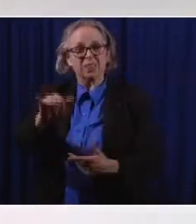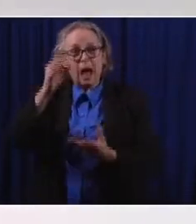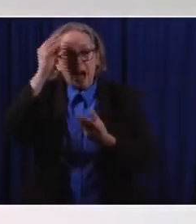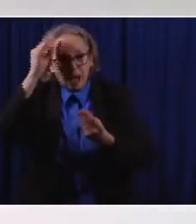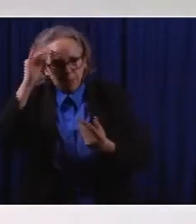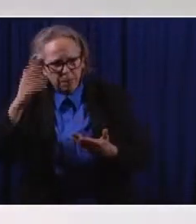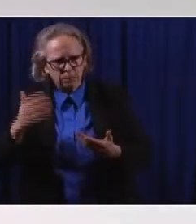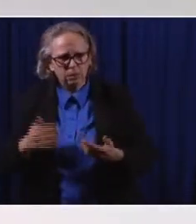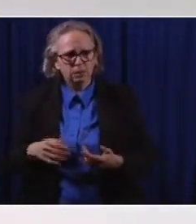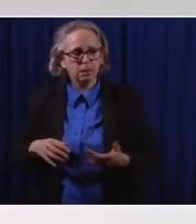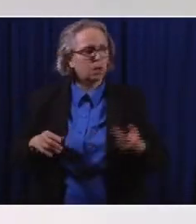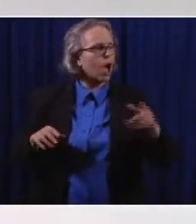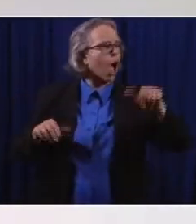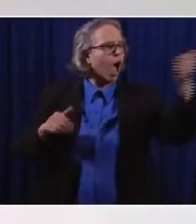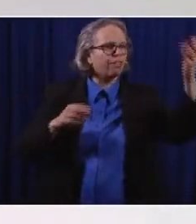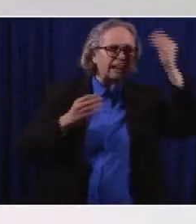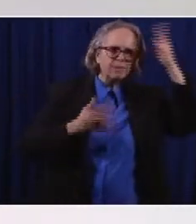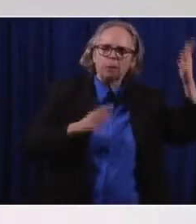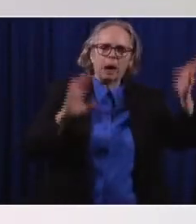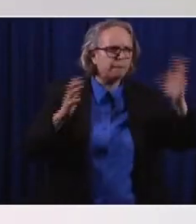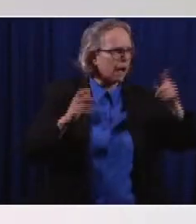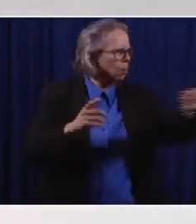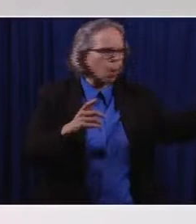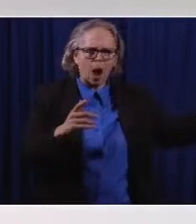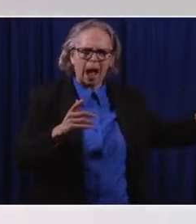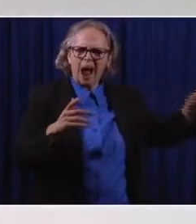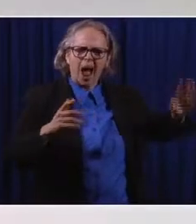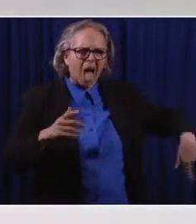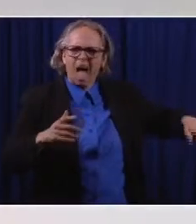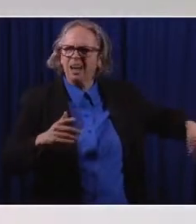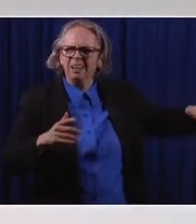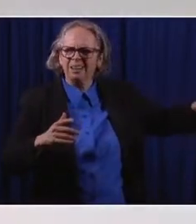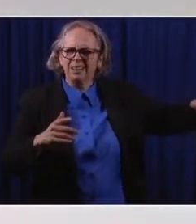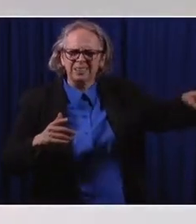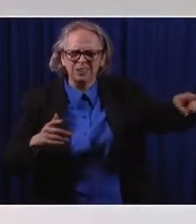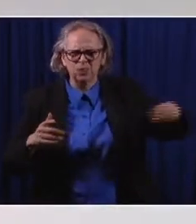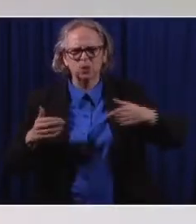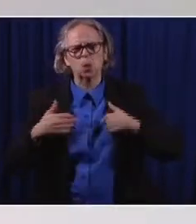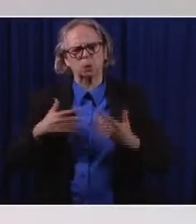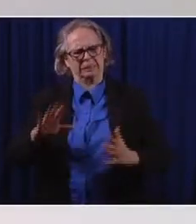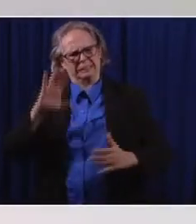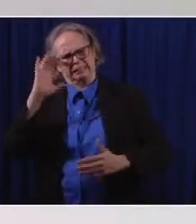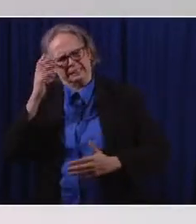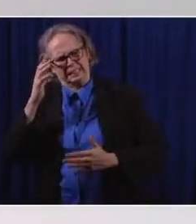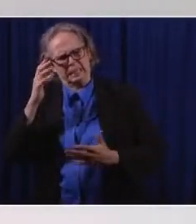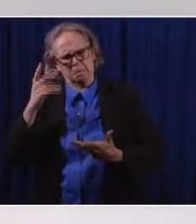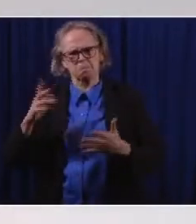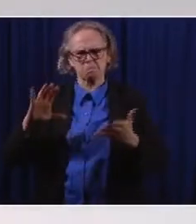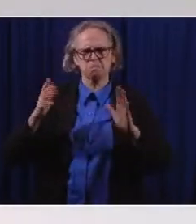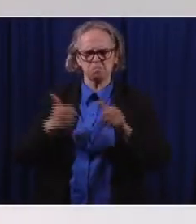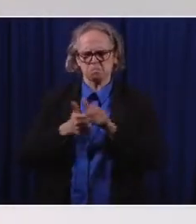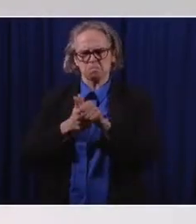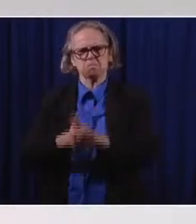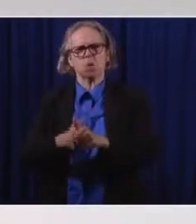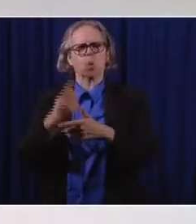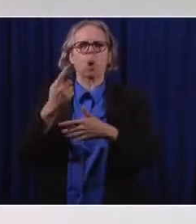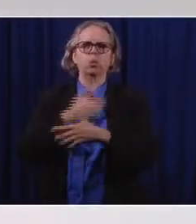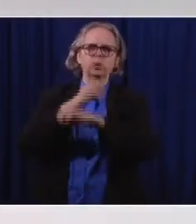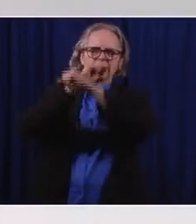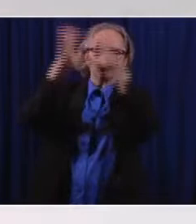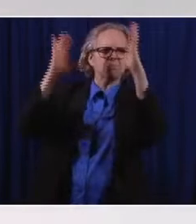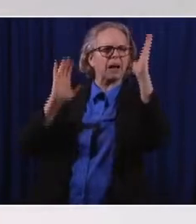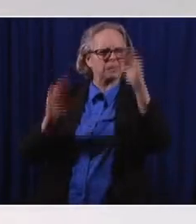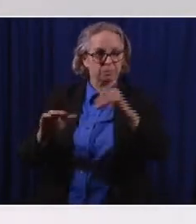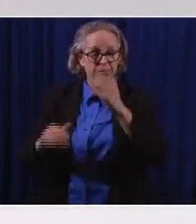suggests that what we found is right along with expectations. So those numbers are similar, for example, to what the Ohio Red Cross